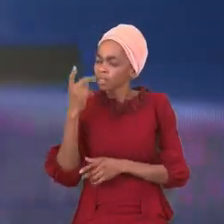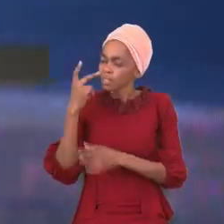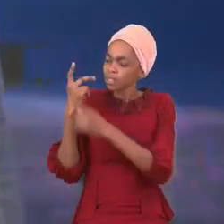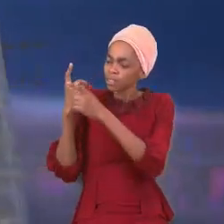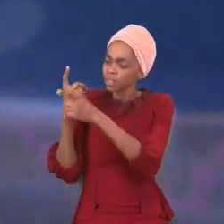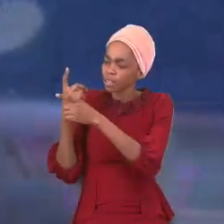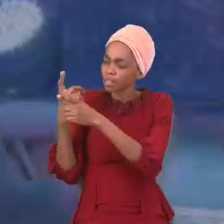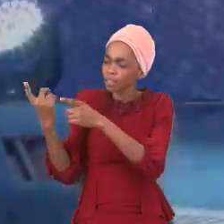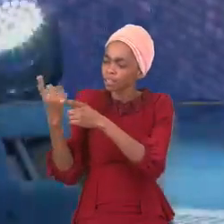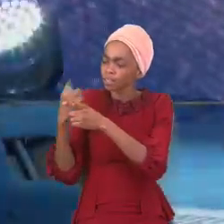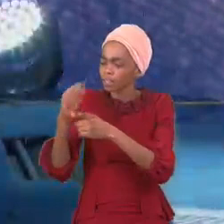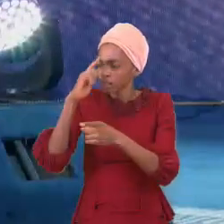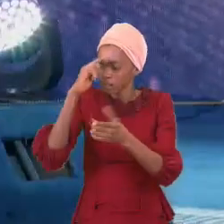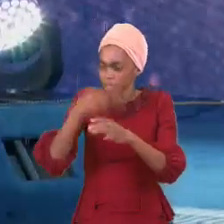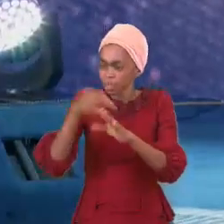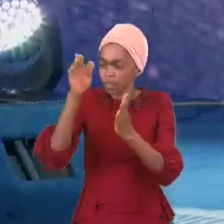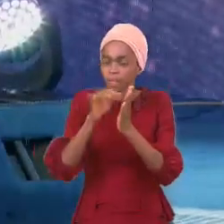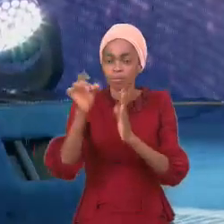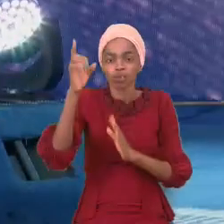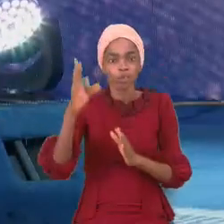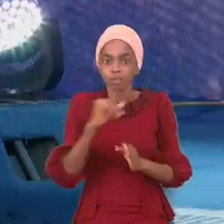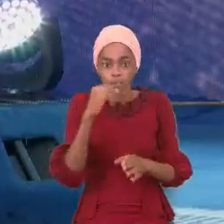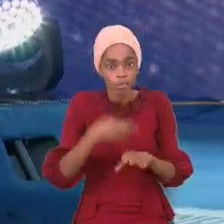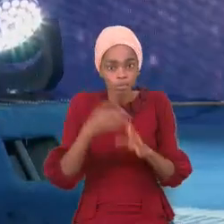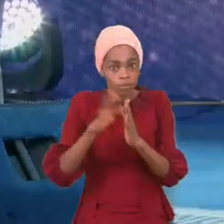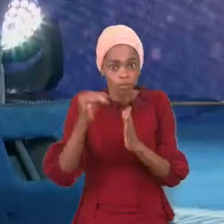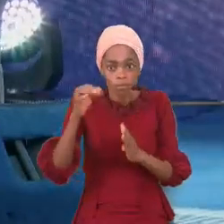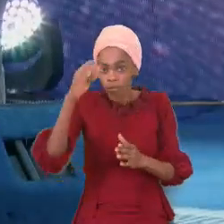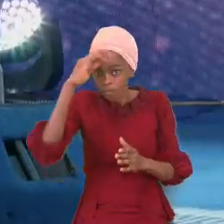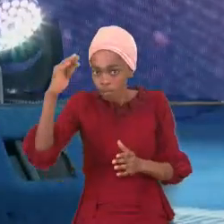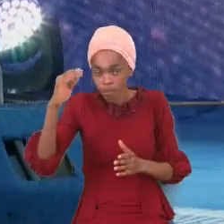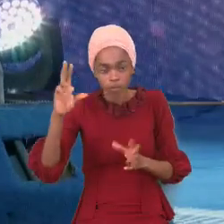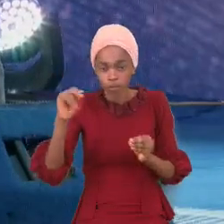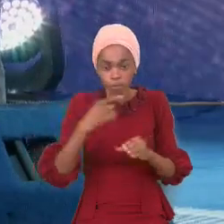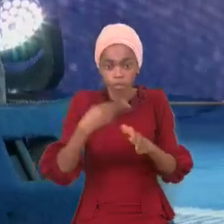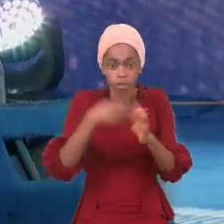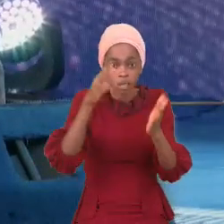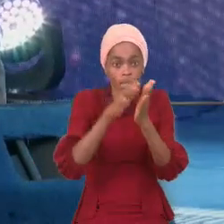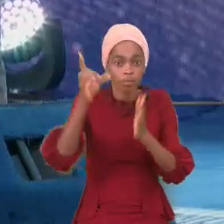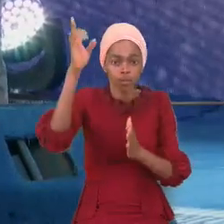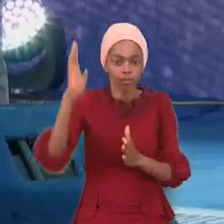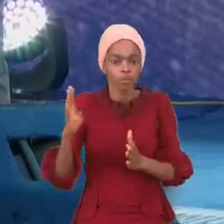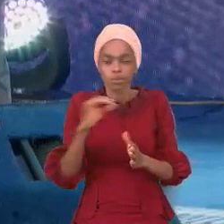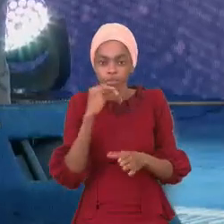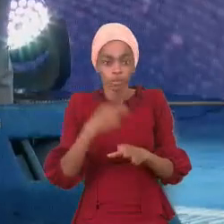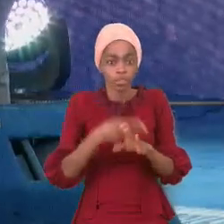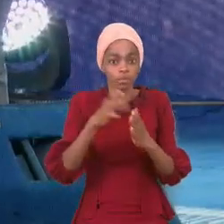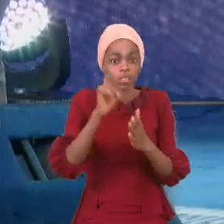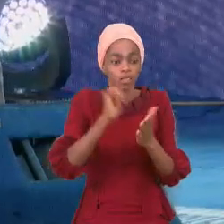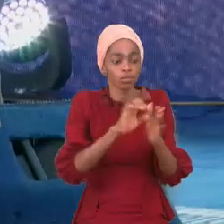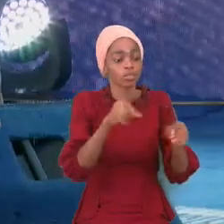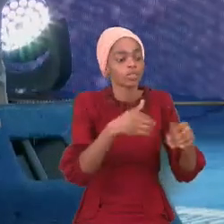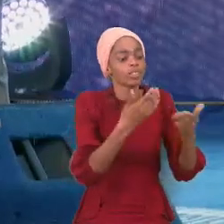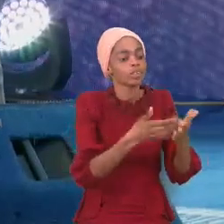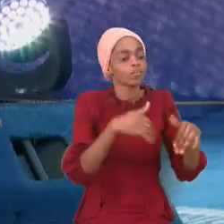the Lamb of God. Not the lamb of man, the Lamb of God. Not the lamb you buy in the market,